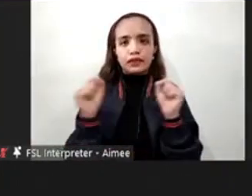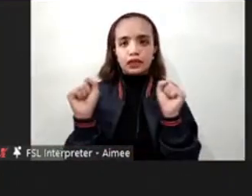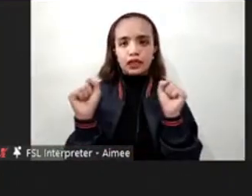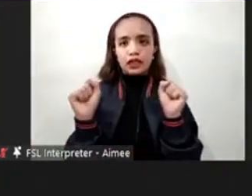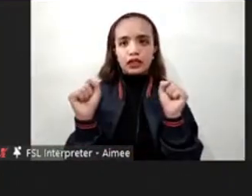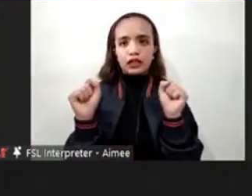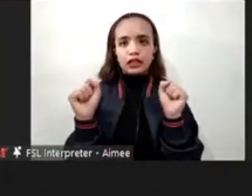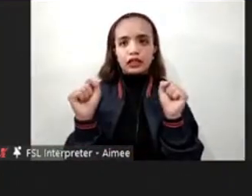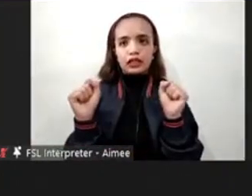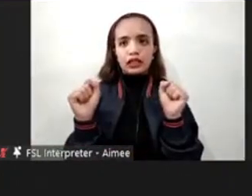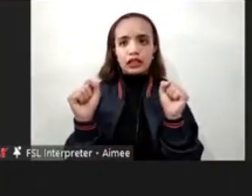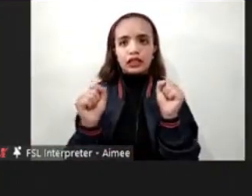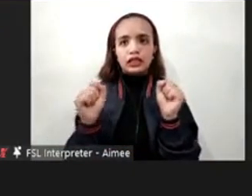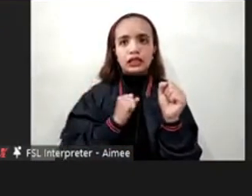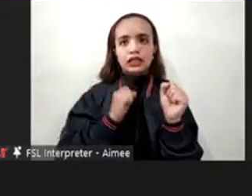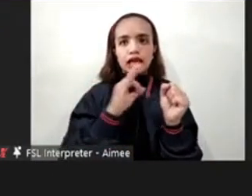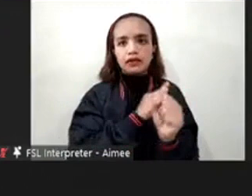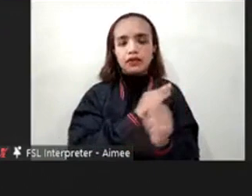and patients.